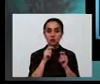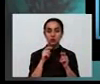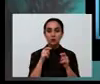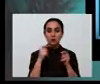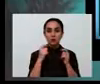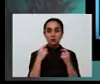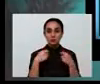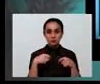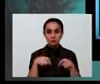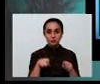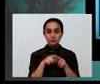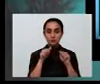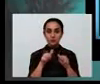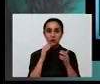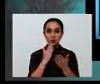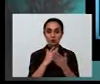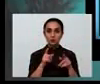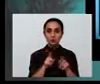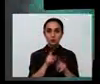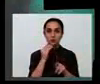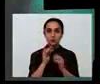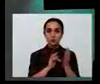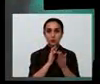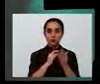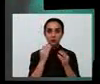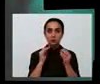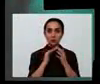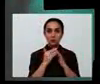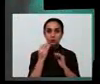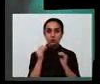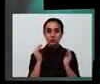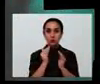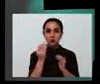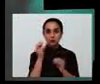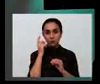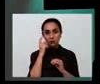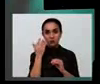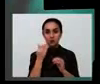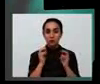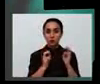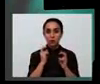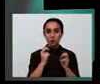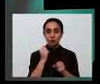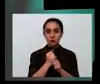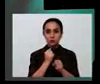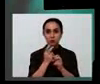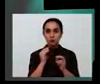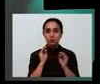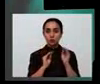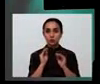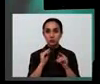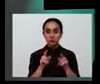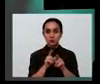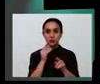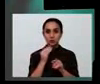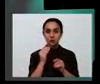sotishga imkoniyatiga ega bo'lganligi, shahar va qishloqlarda kichik mahalliy korxonalar tuzish, ya'ni